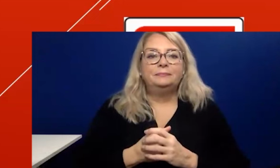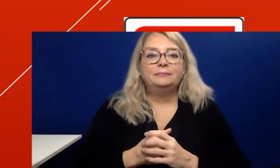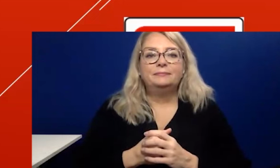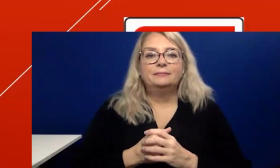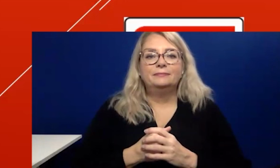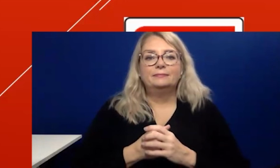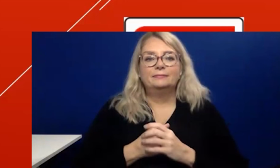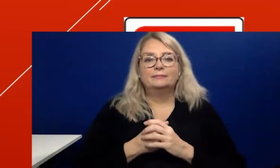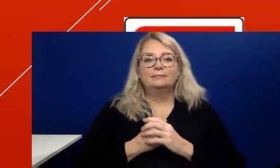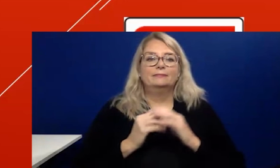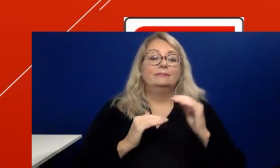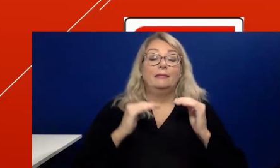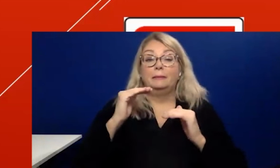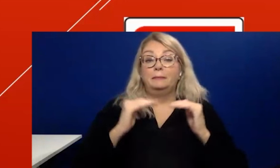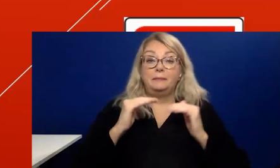balance sheets.